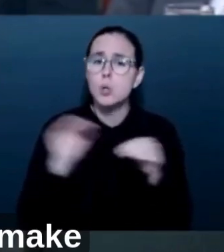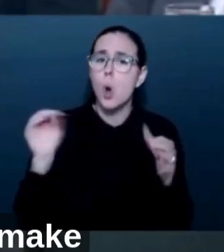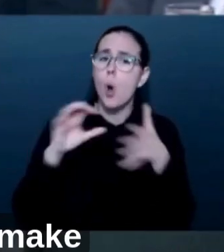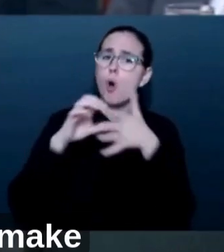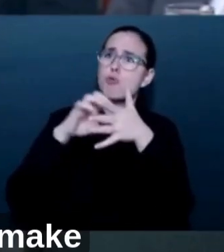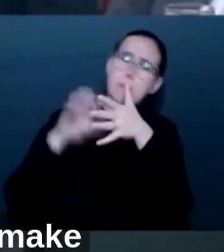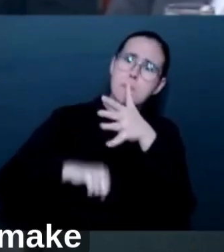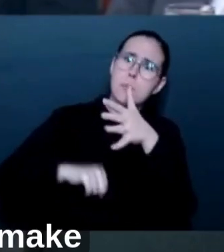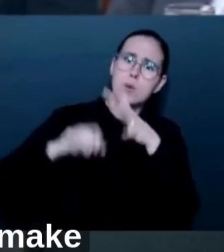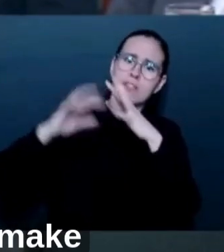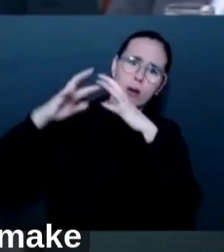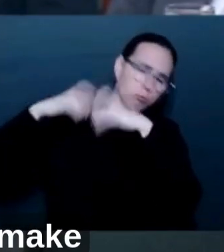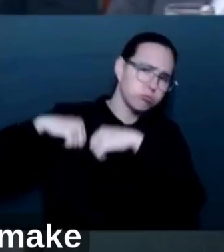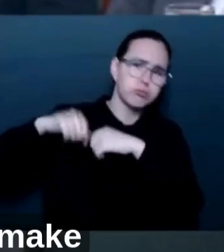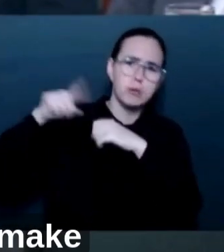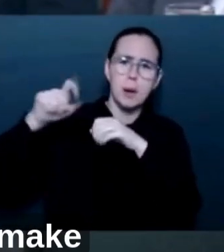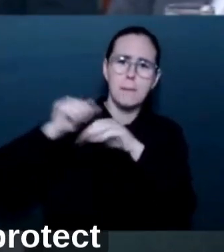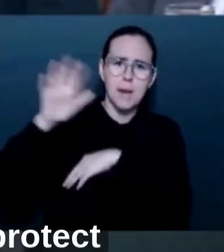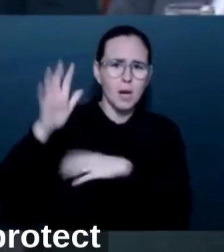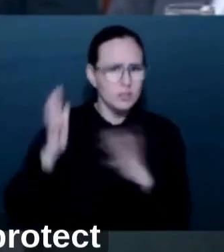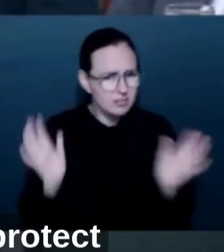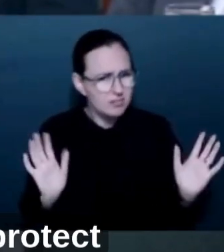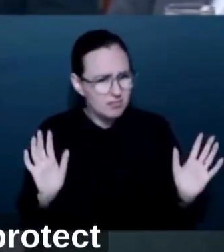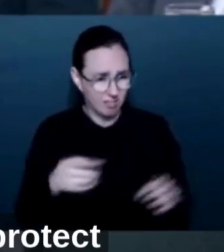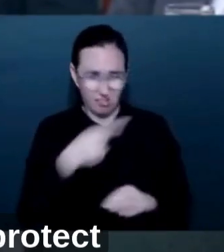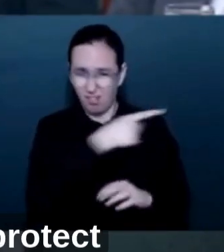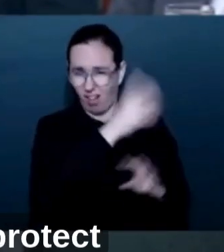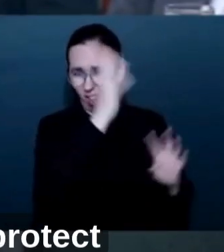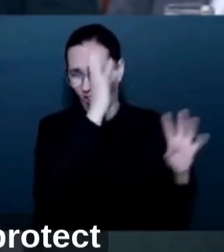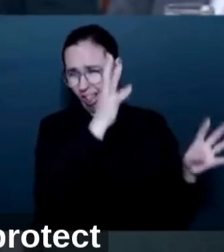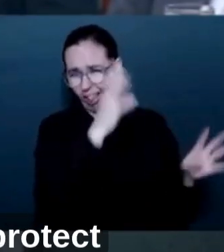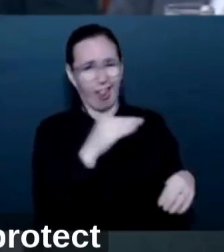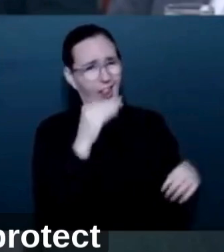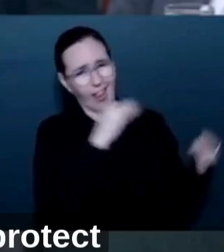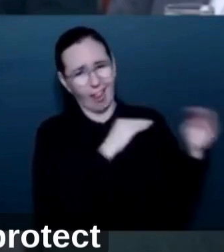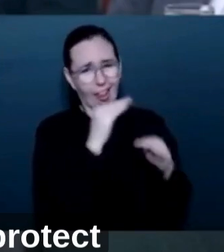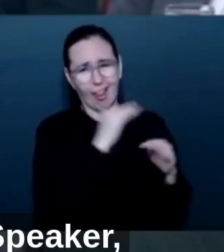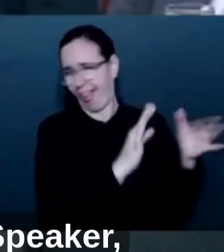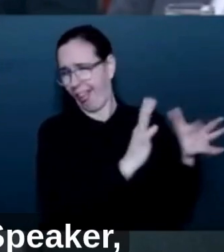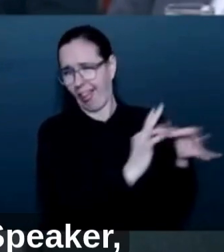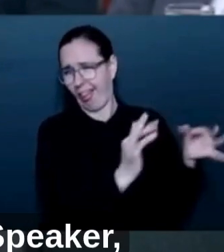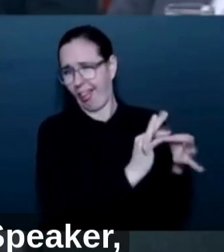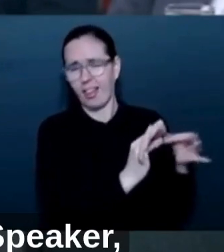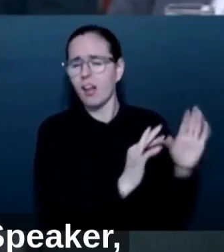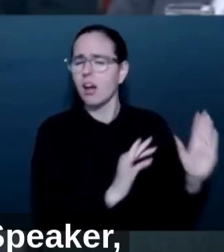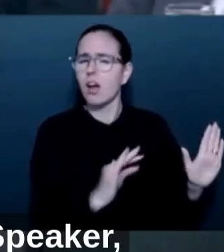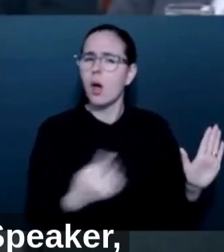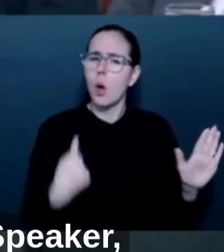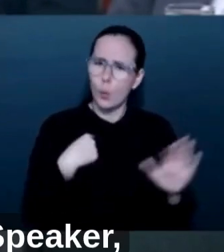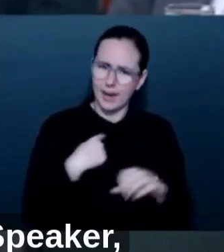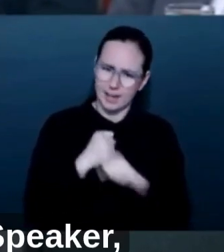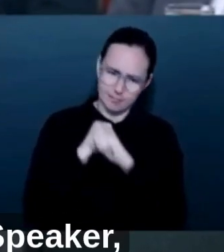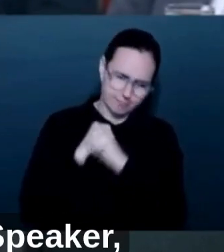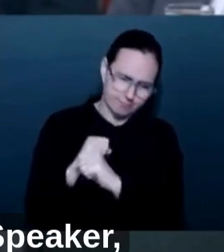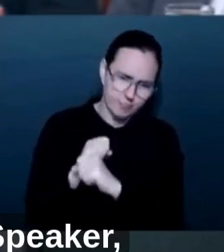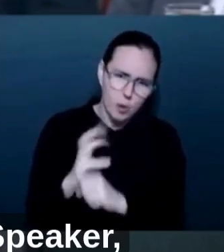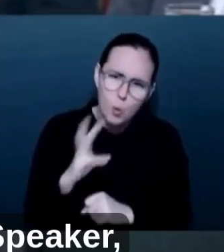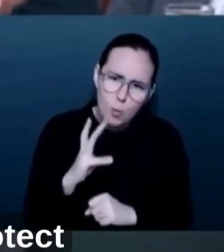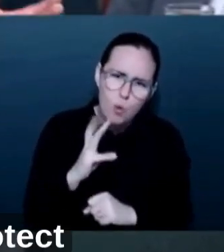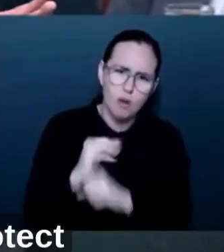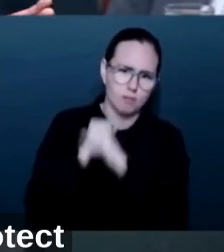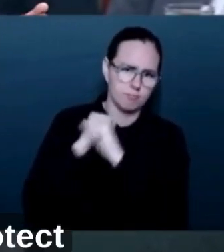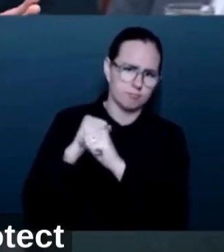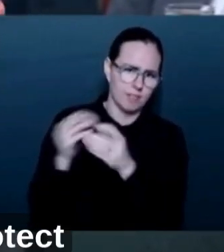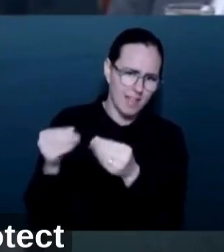and their untruths to the people. We're going to make sure that we protect water, we protect land, we protect animals, and more important than anything, Mr. Speaker, we're